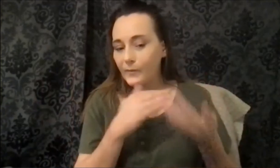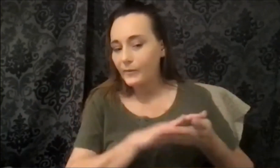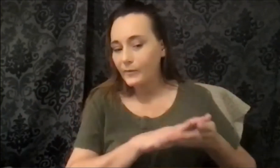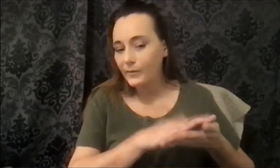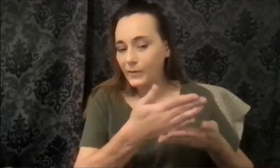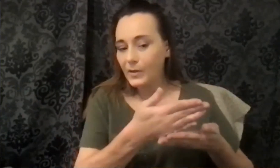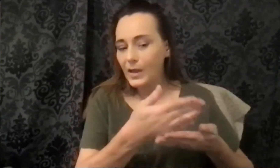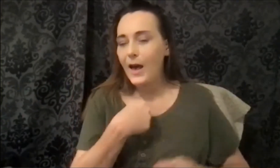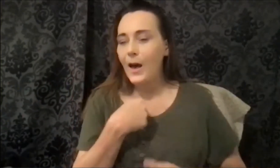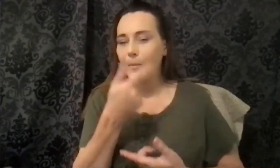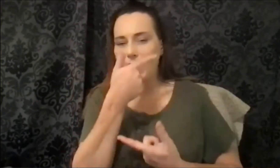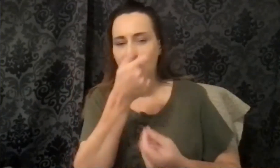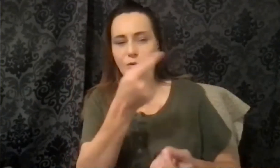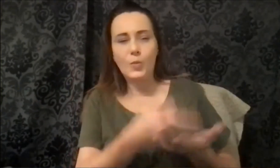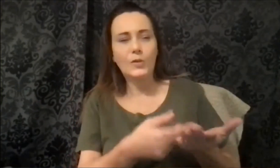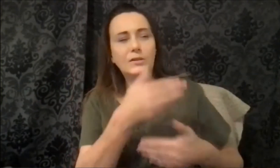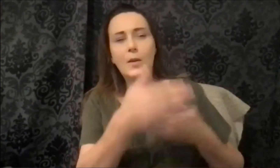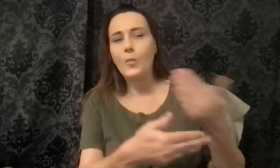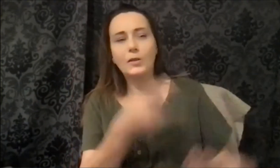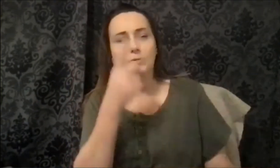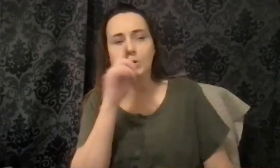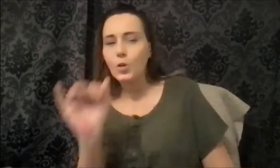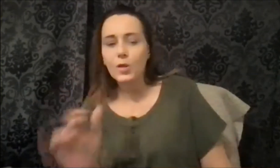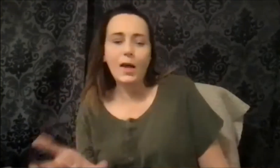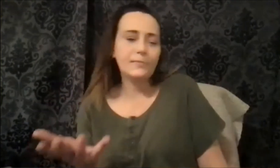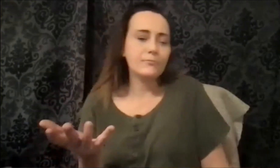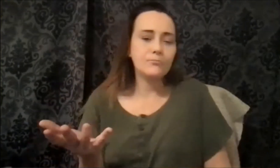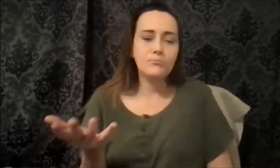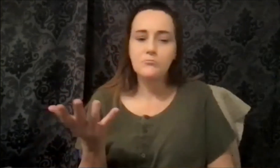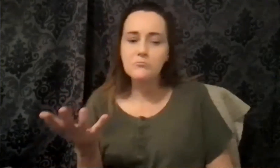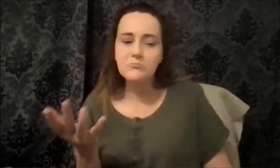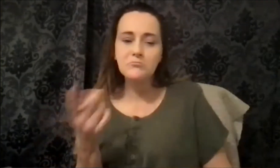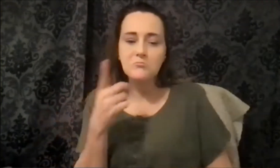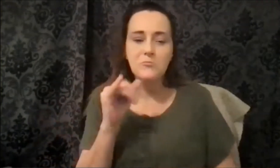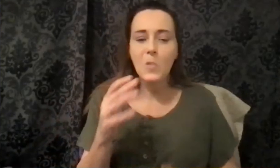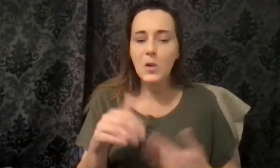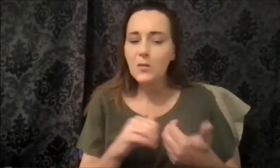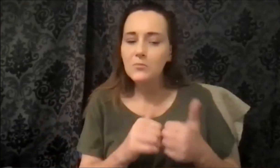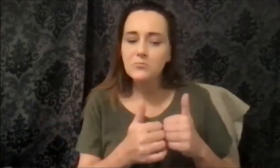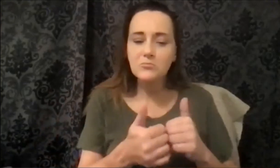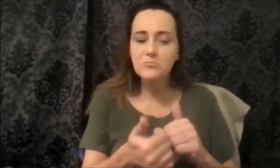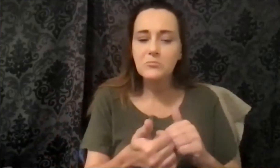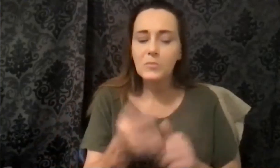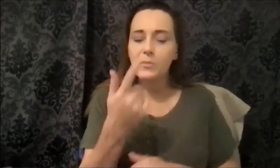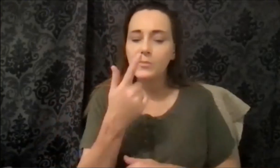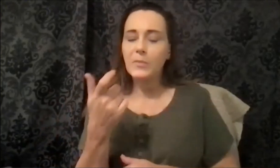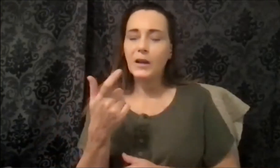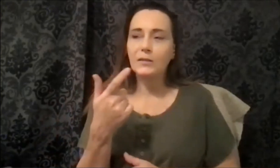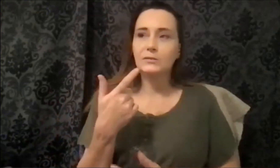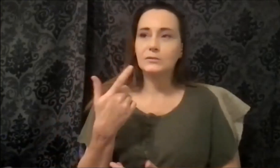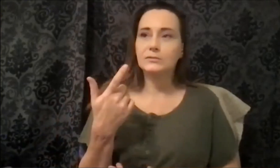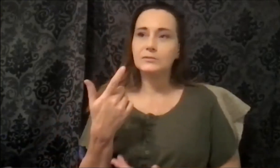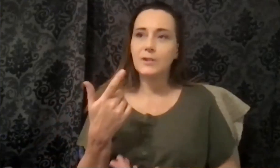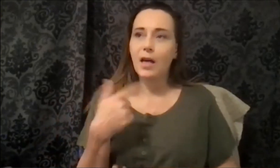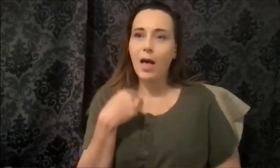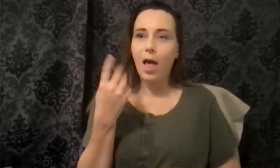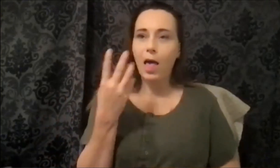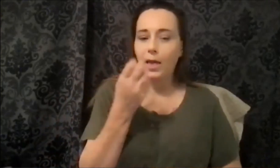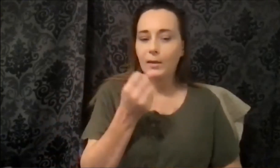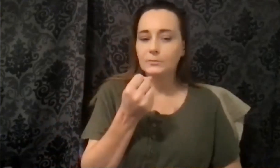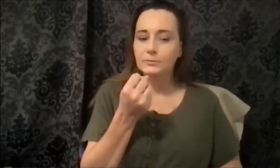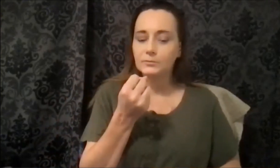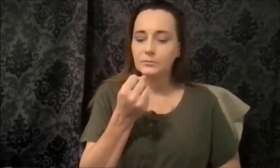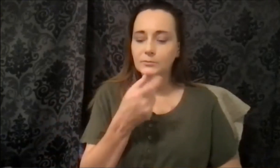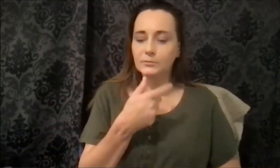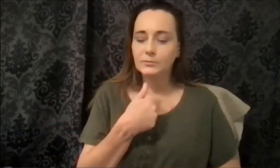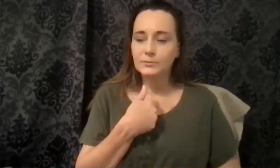that process would be, what it would look like. And, you know, because, you know, I guess I'm kind of I'm a little bit